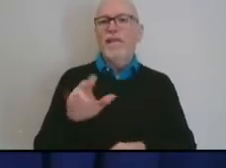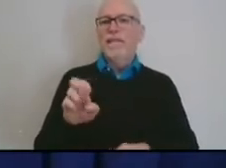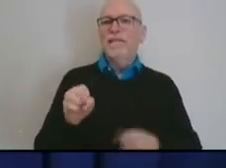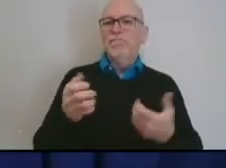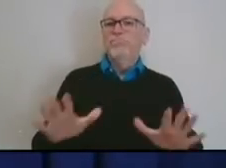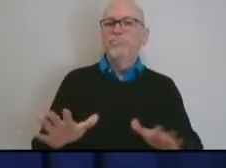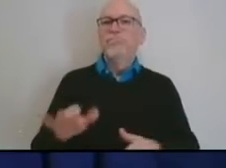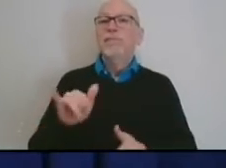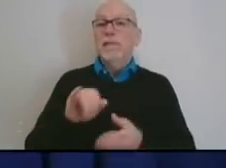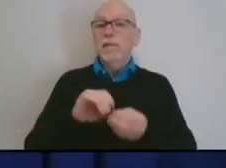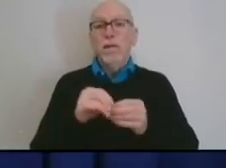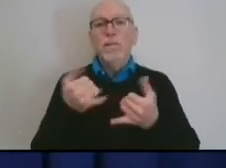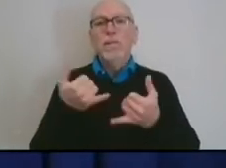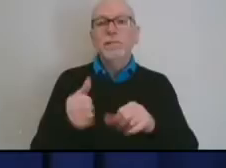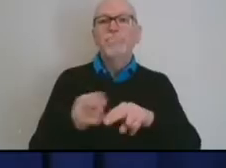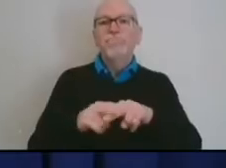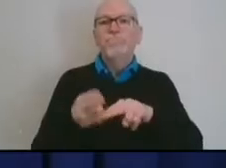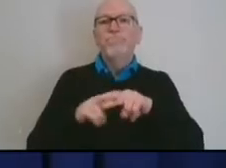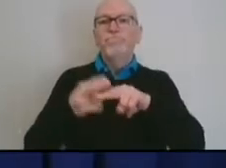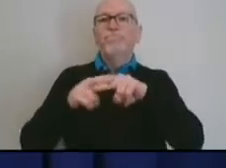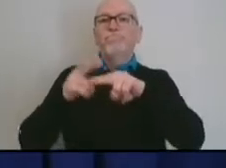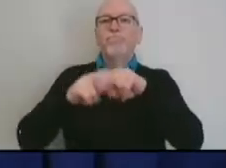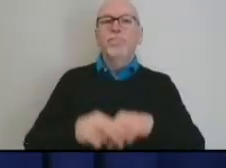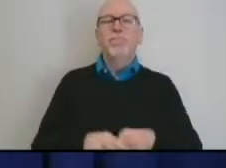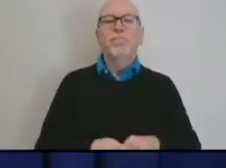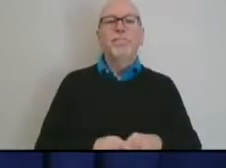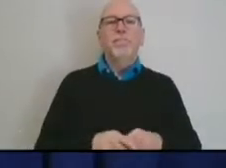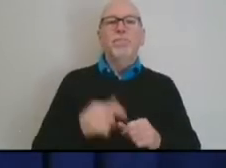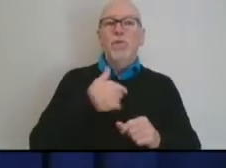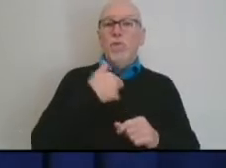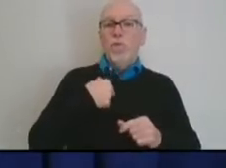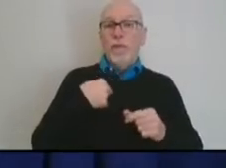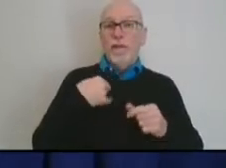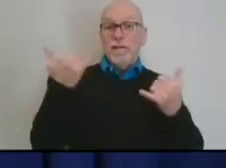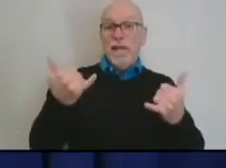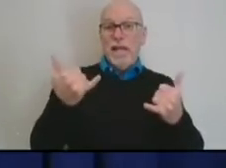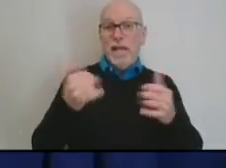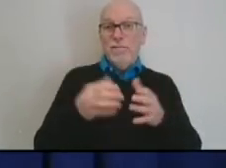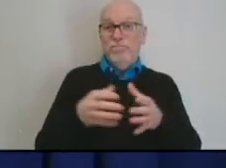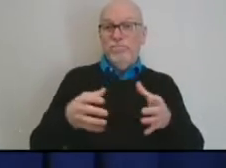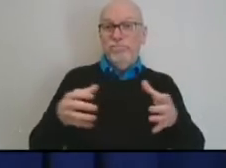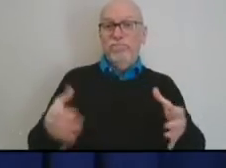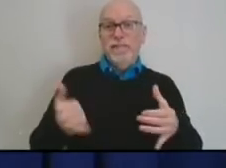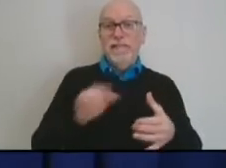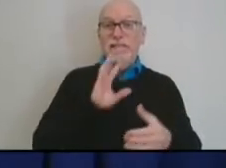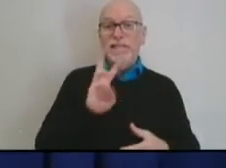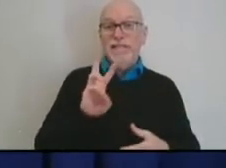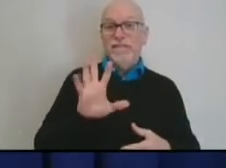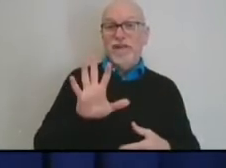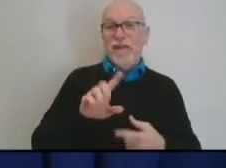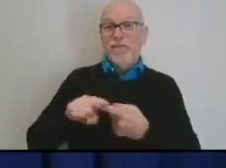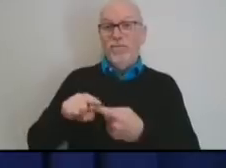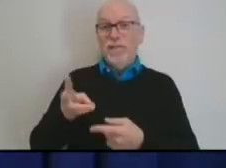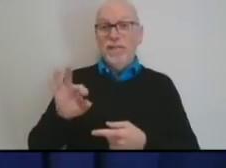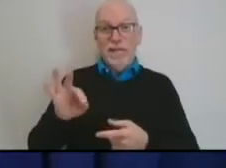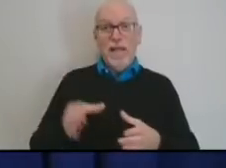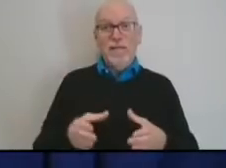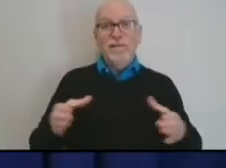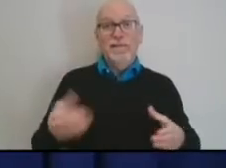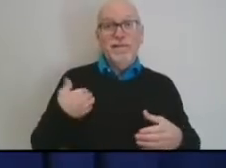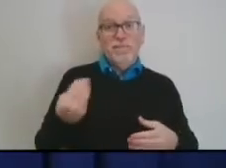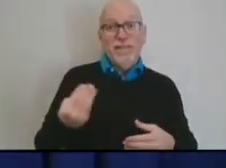number continues to climb. Since we expanded eligibility to Hoosiers ages 65 to 69 on Monday, more